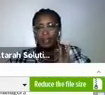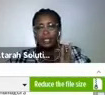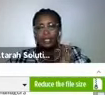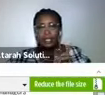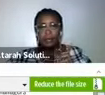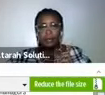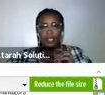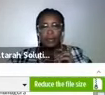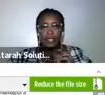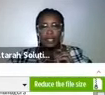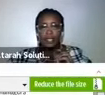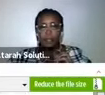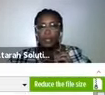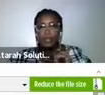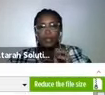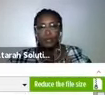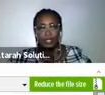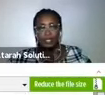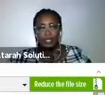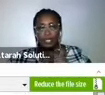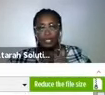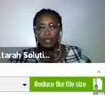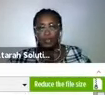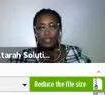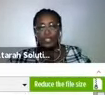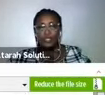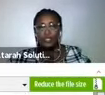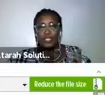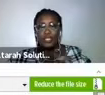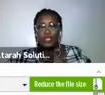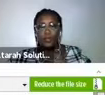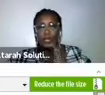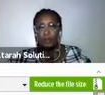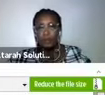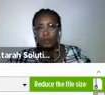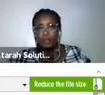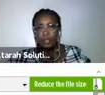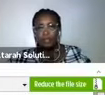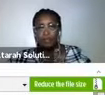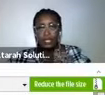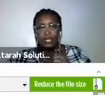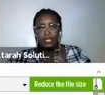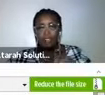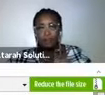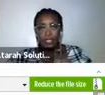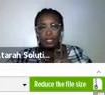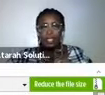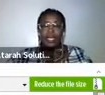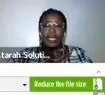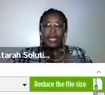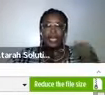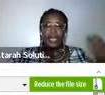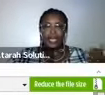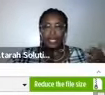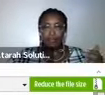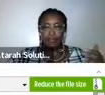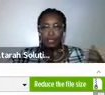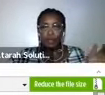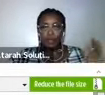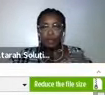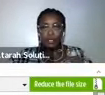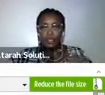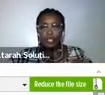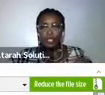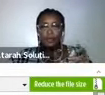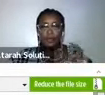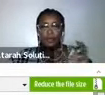LMS. LMS is Learning Management System. You register, they'll give you credentials, and then you learn by yourself at self-paced. And then at the end of it